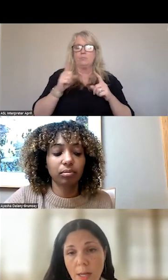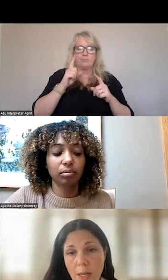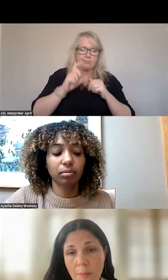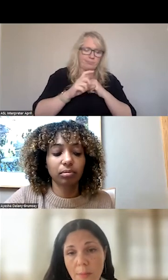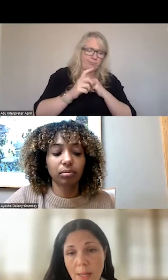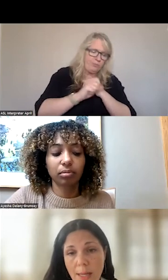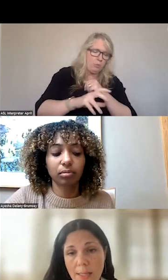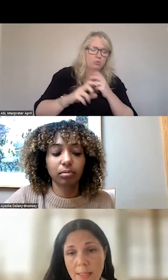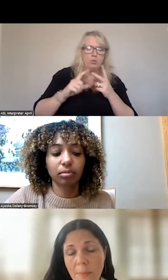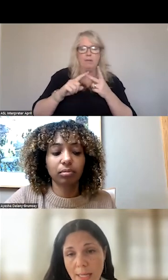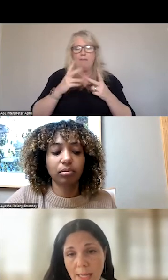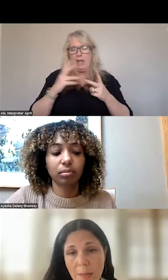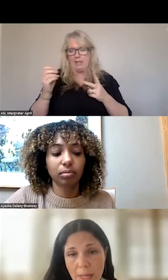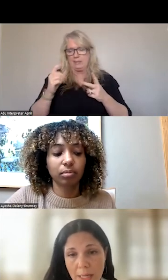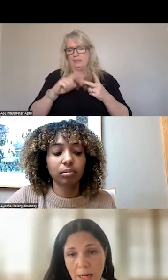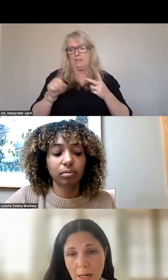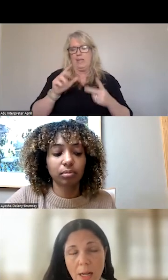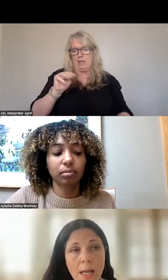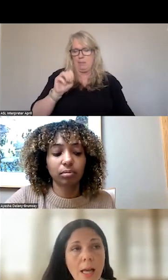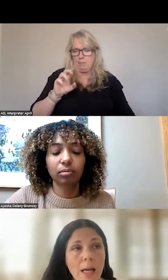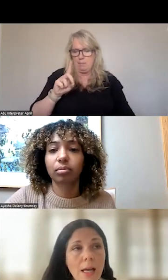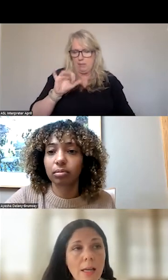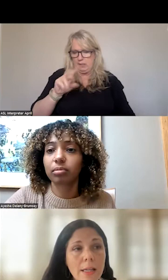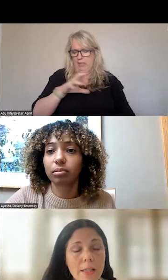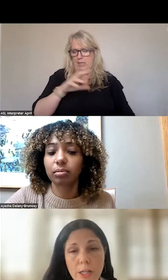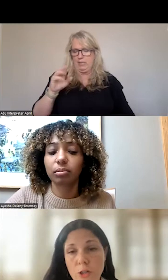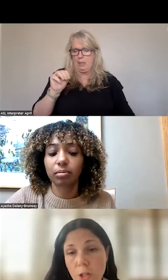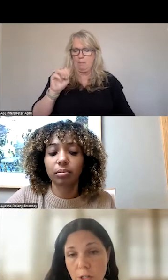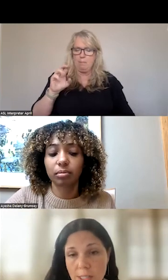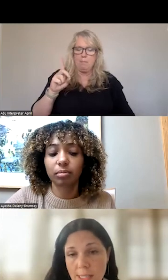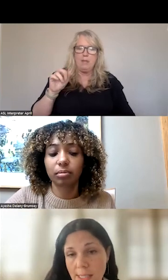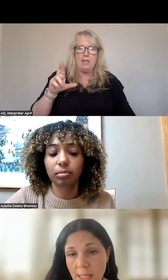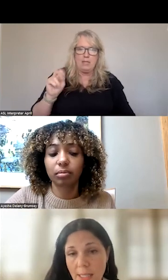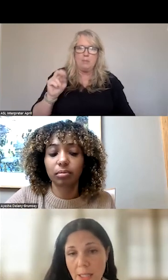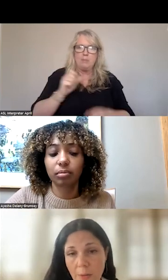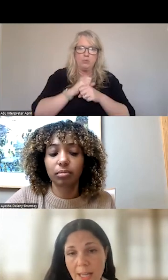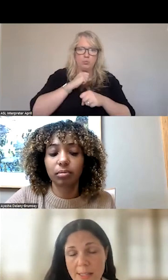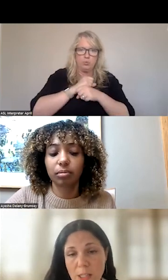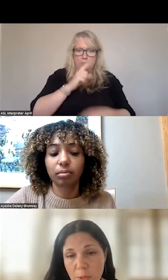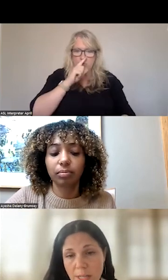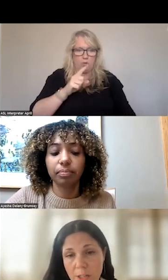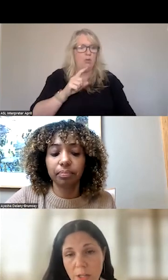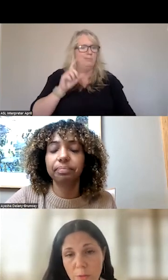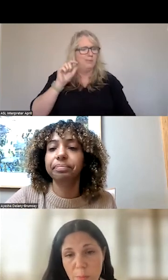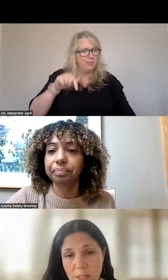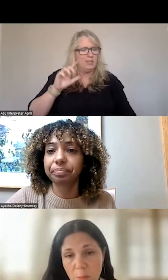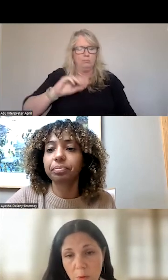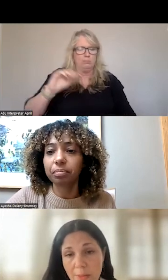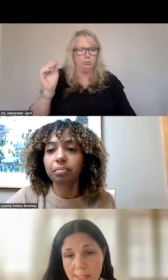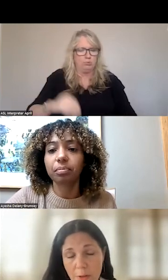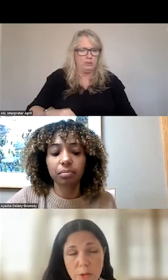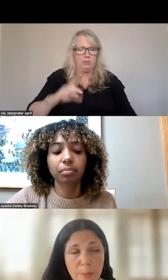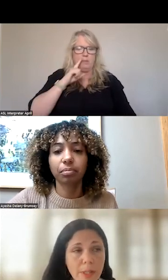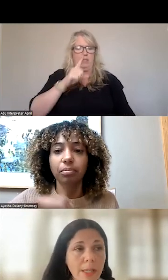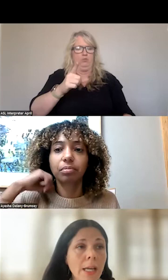commercial and Medicaid and Medicare and insurers to see, you know, hey, this is the percentage that you're responsible for,